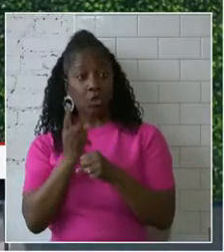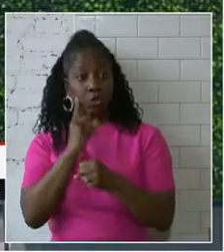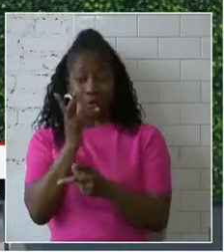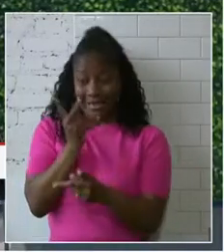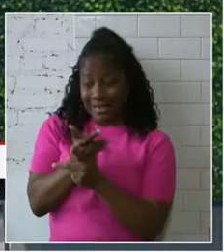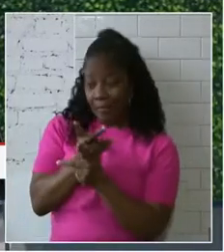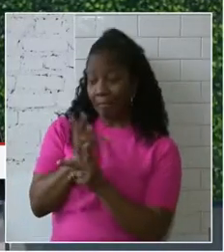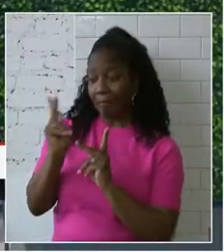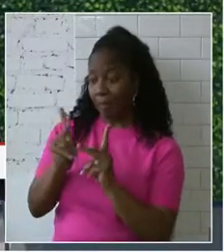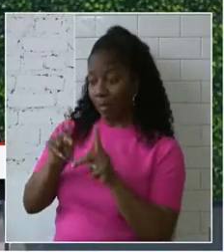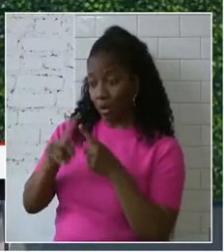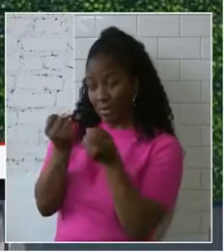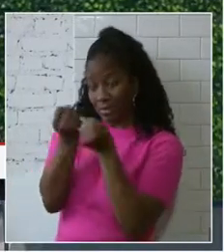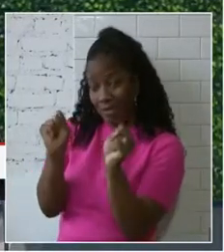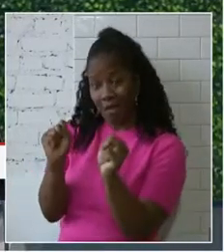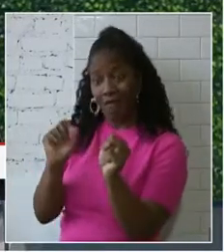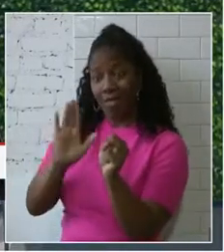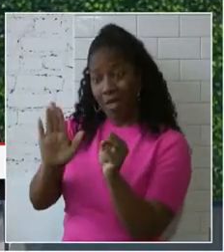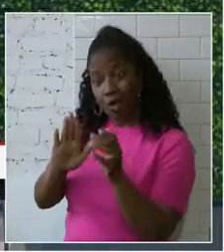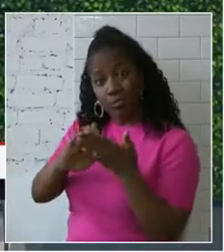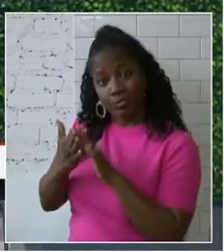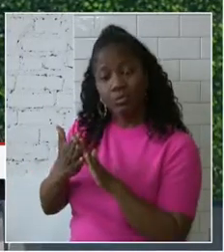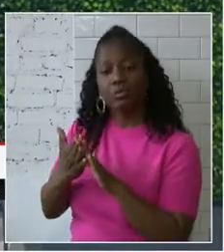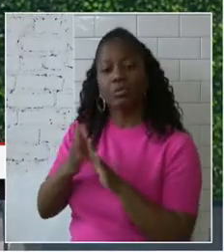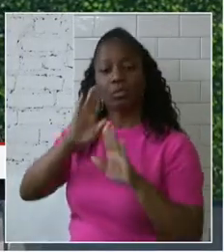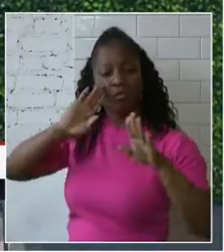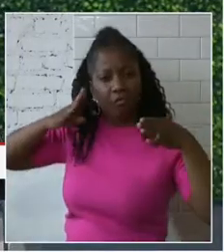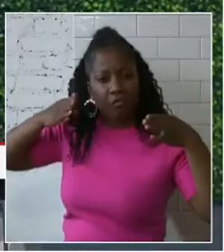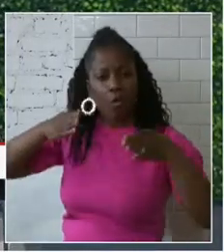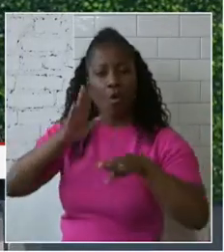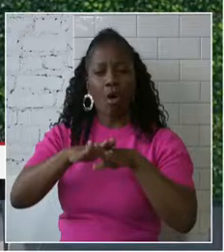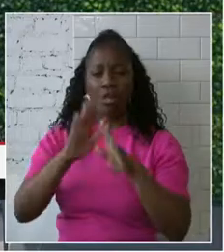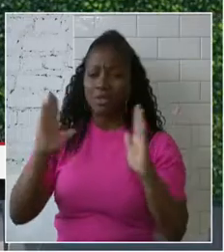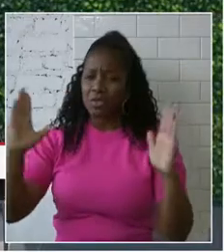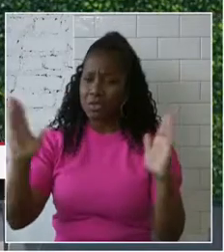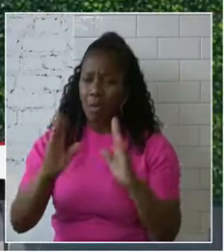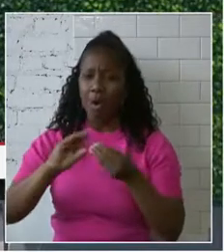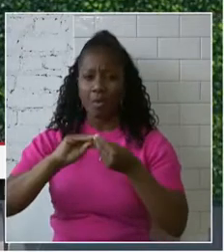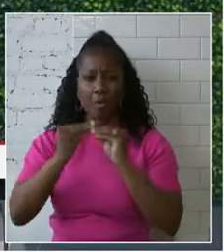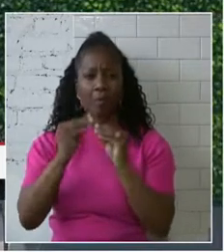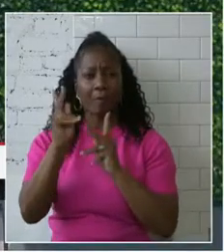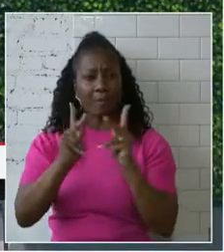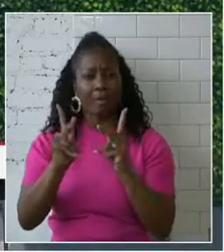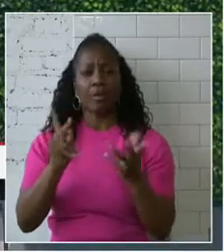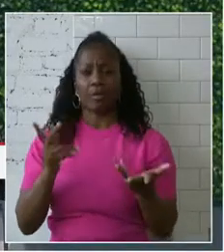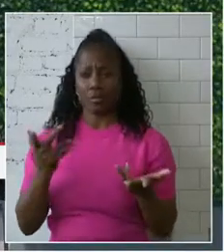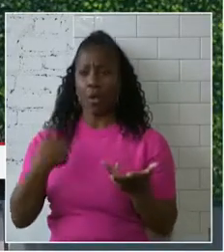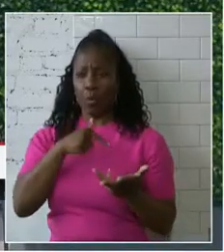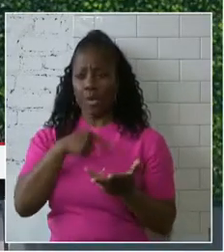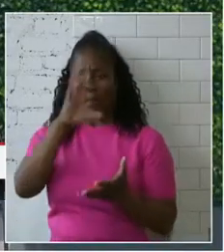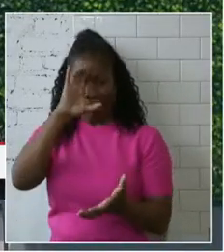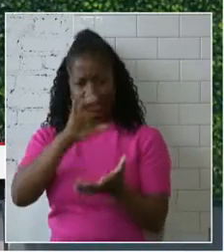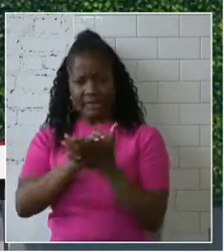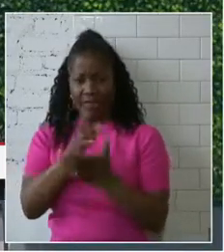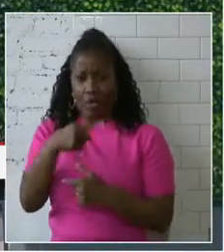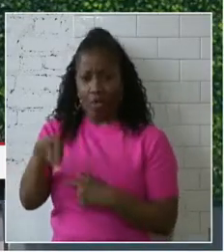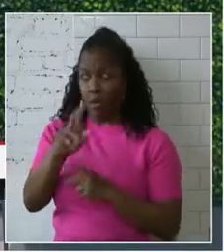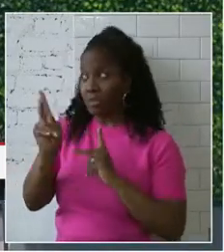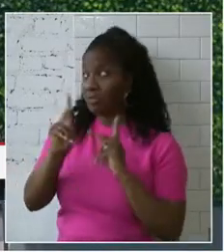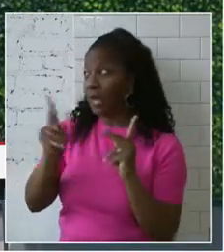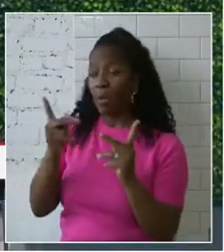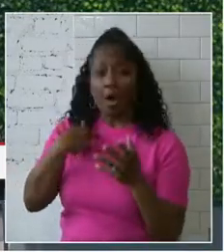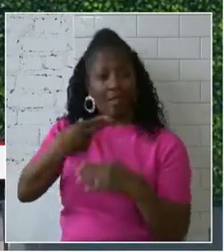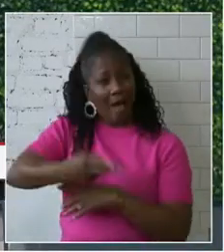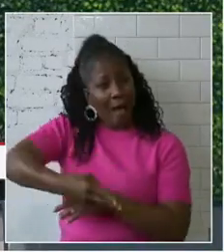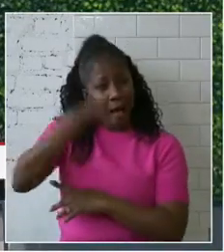is zeroing in on the relatively small number of people who we believe are at the highest